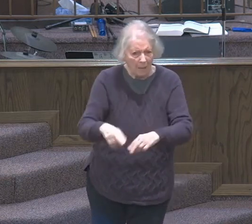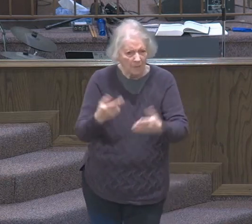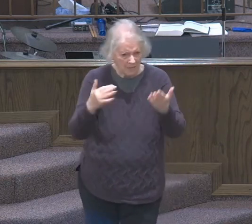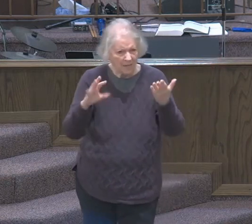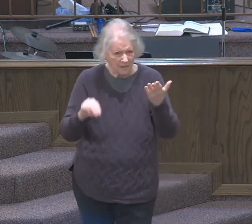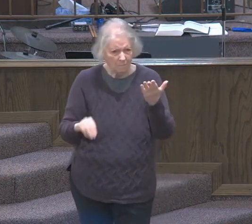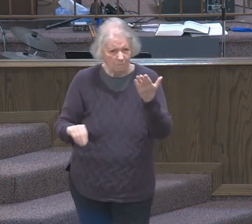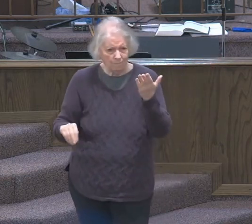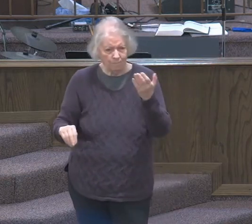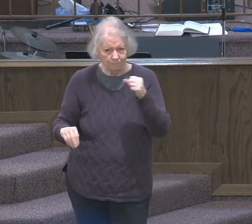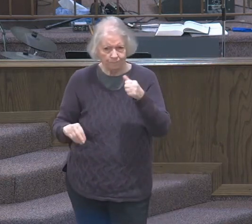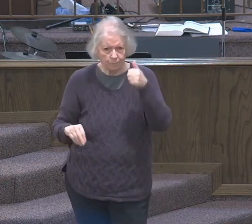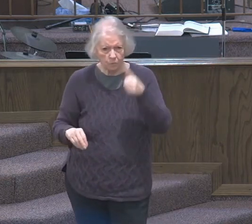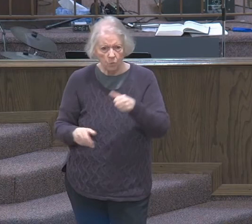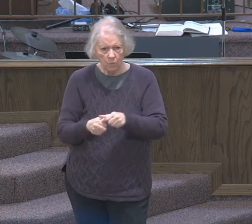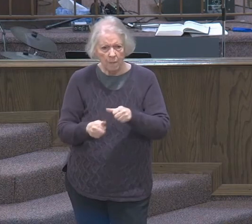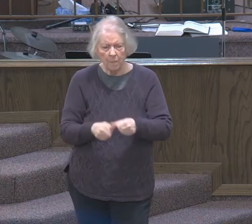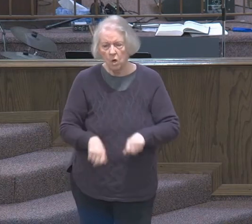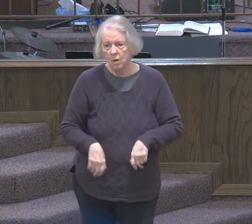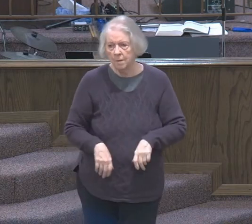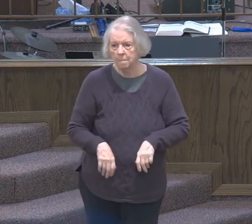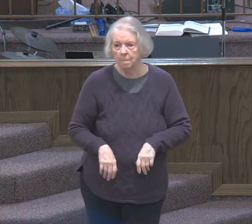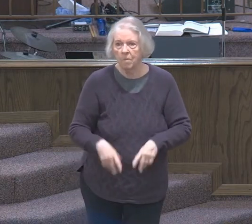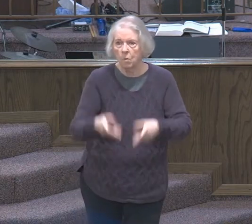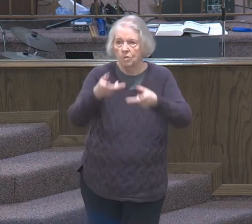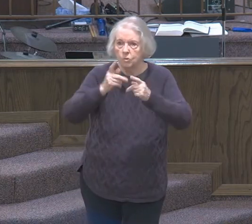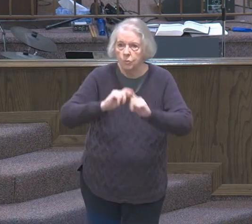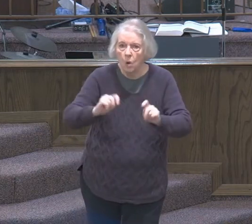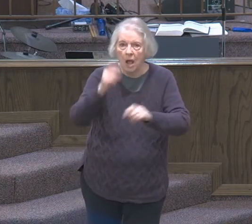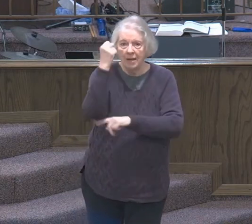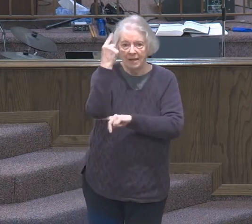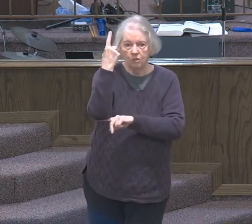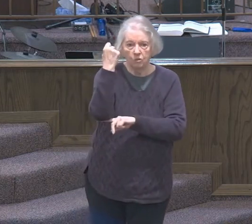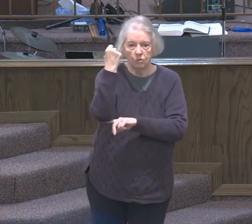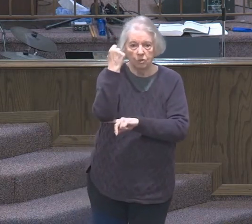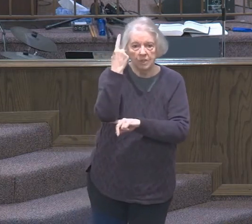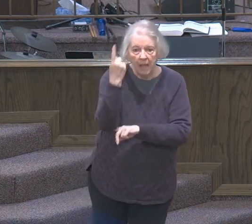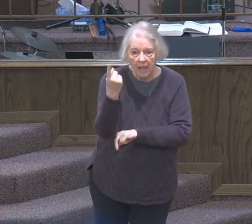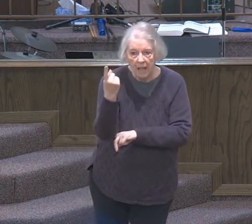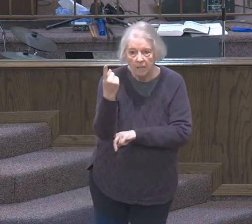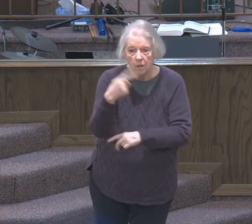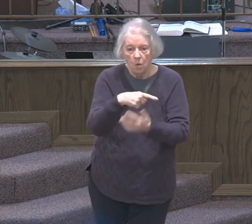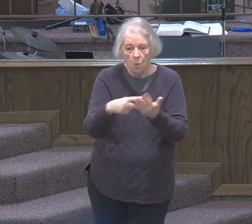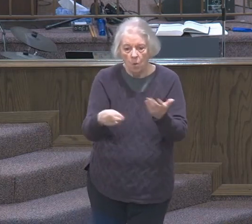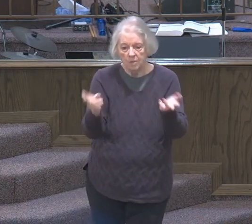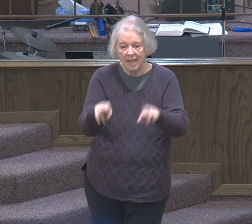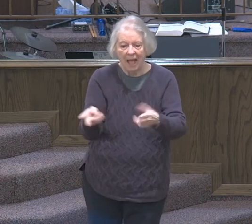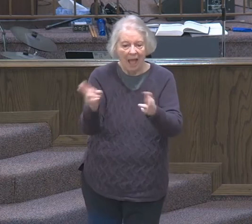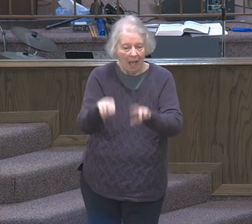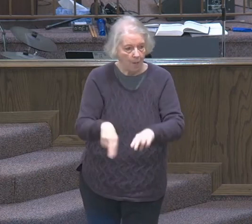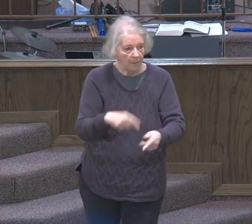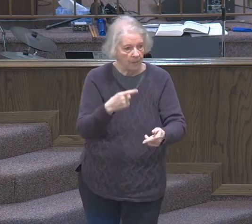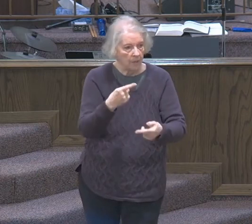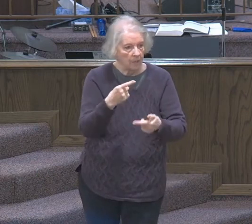if you've read the book of Job and you've tried to understand what's going on, you won't. Because God